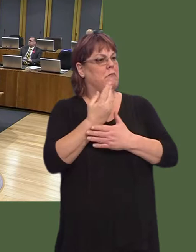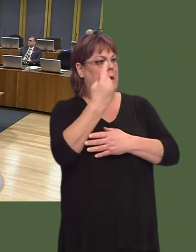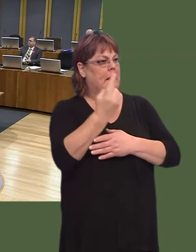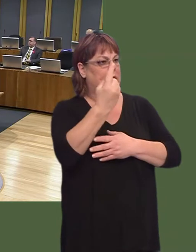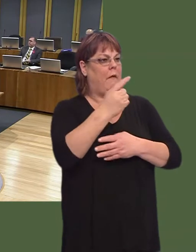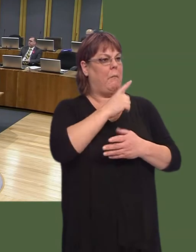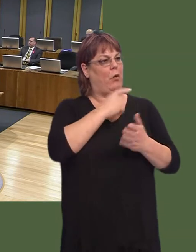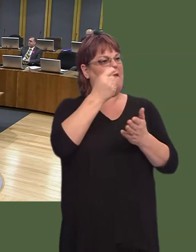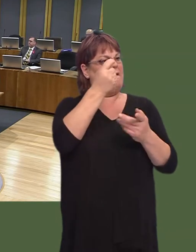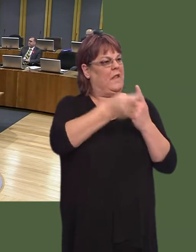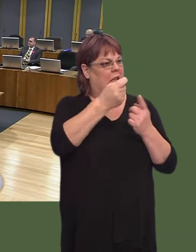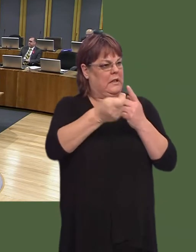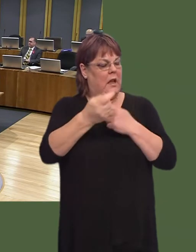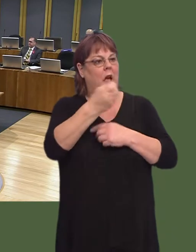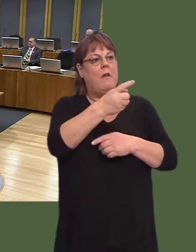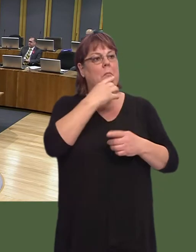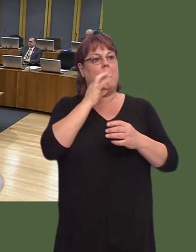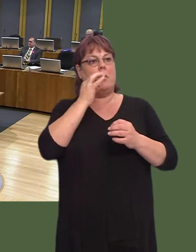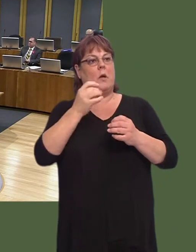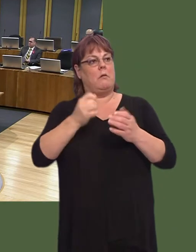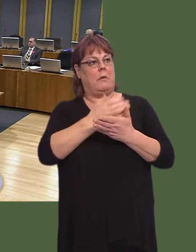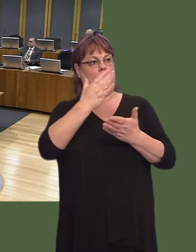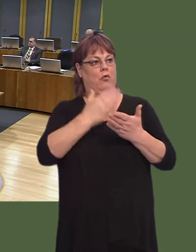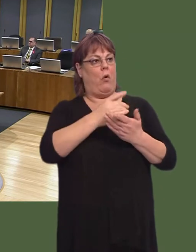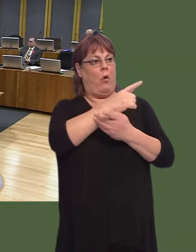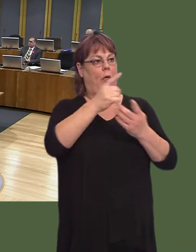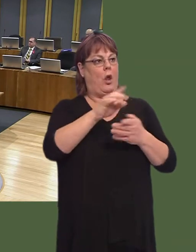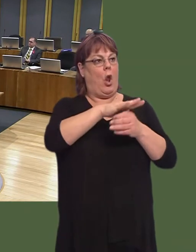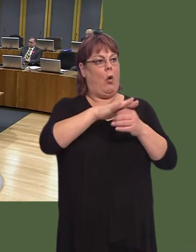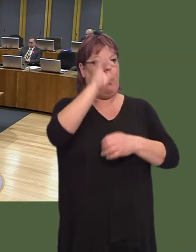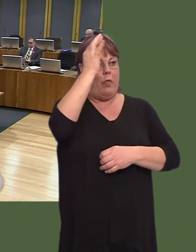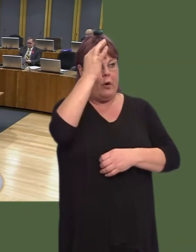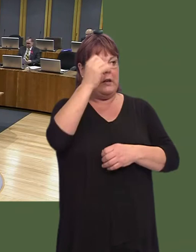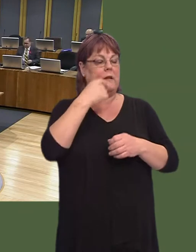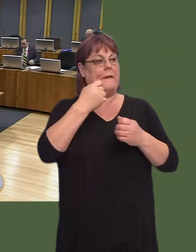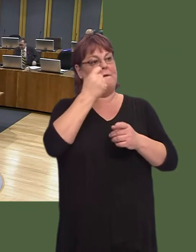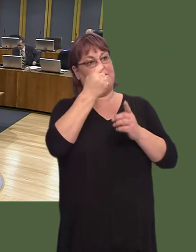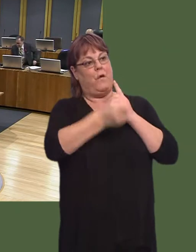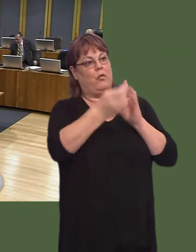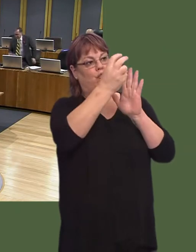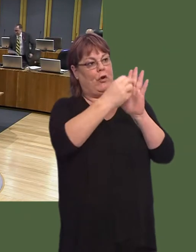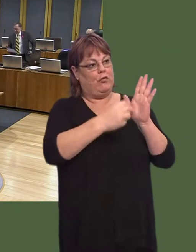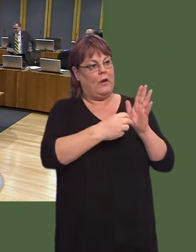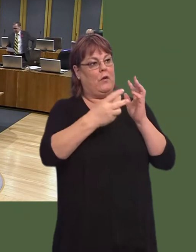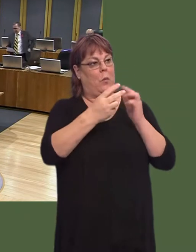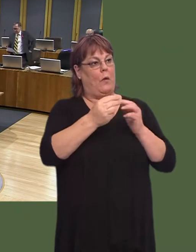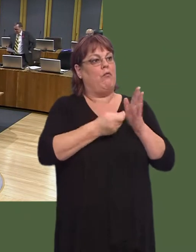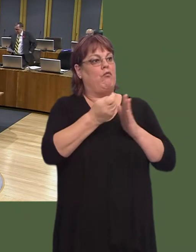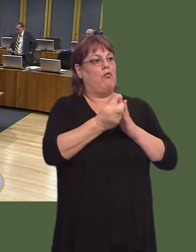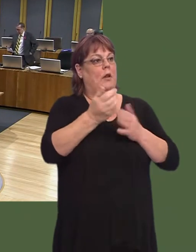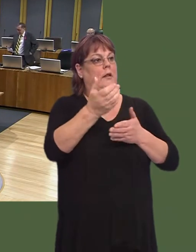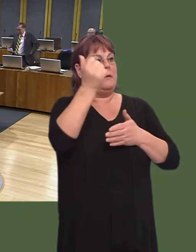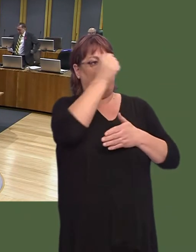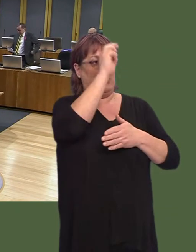do, however, support local authorities to promote and enforce registration with Rent Smart Wales. First Minister, according to the Freedom